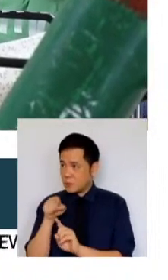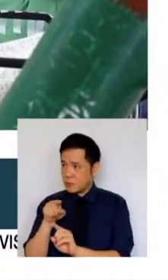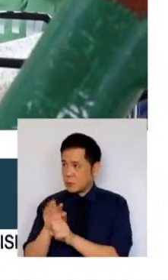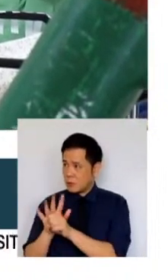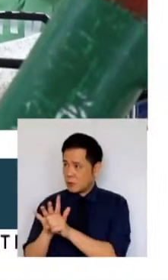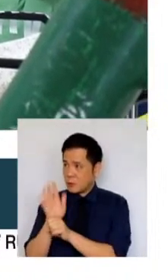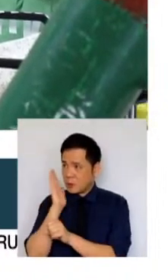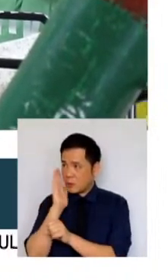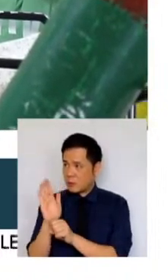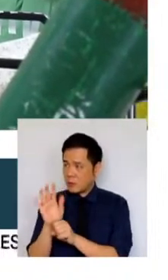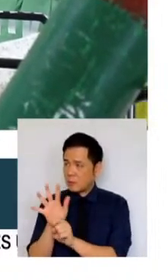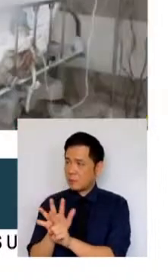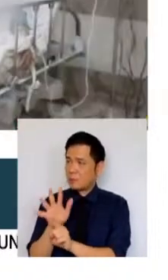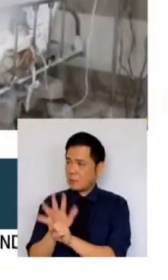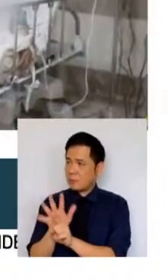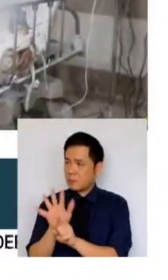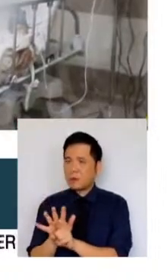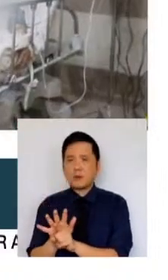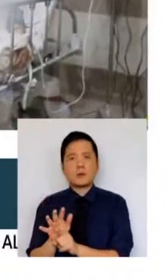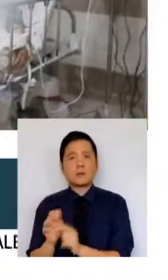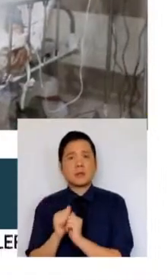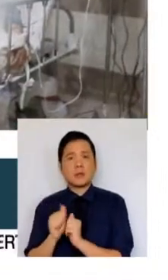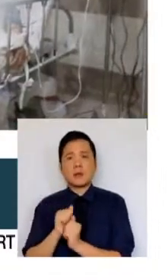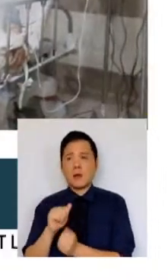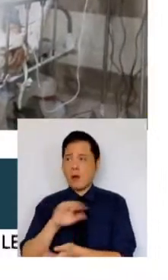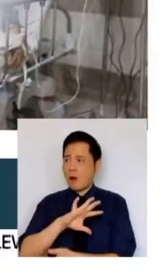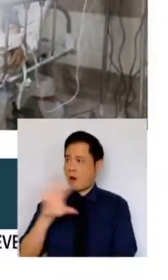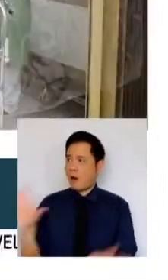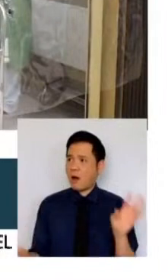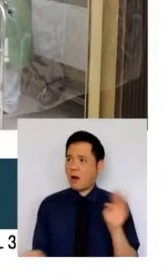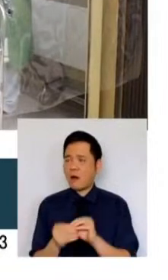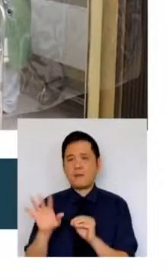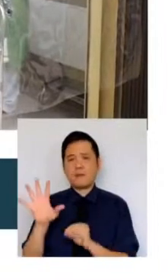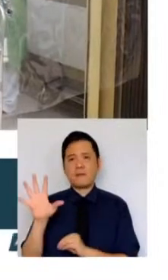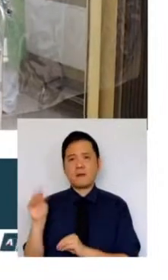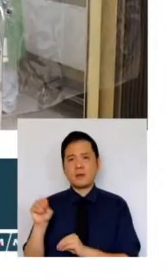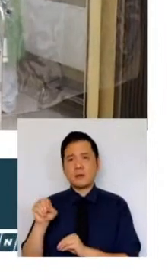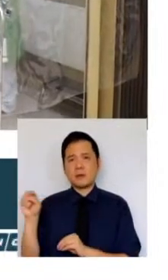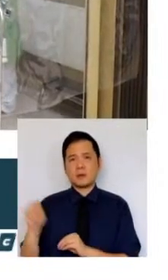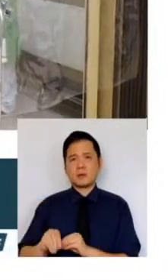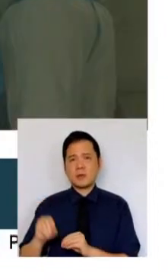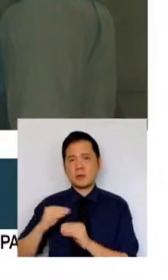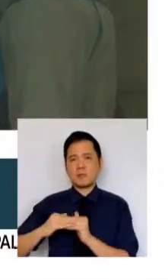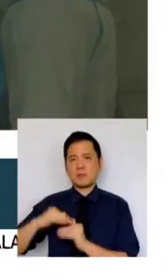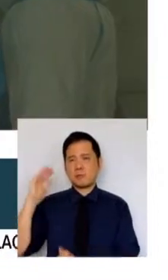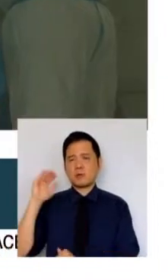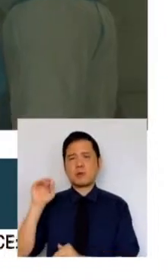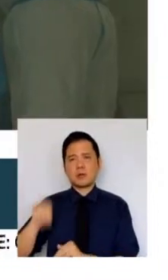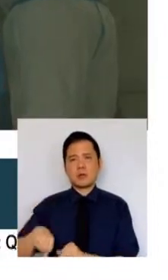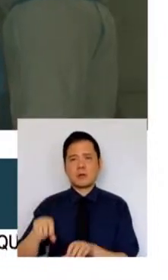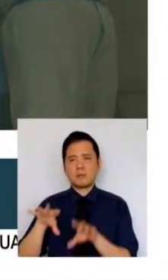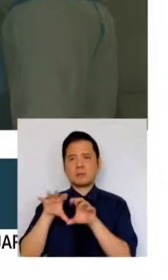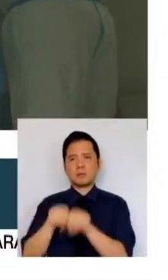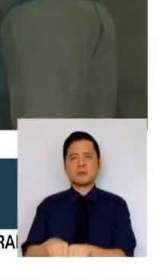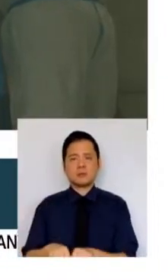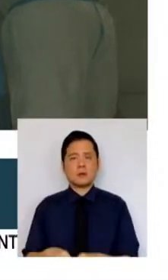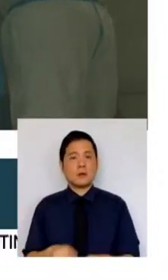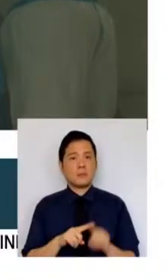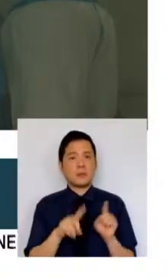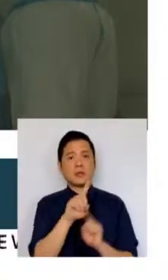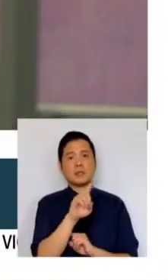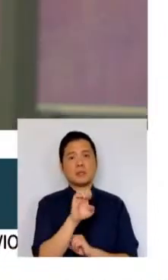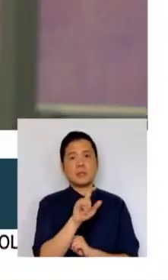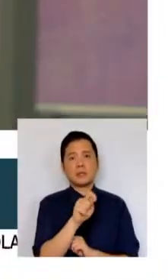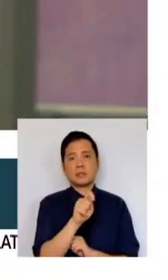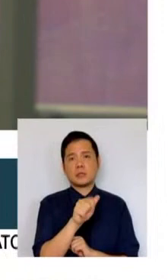to 90% of the cases overtaking the Delta virus. But the Delta virus definitely is still around with us. It exists